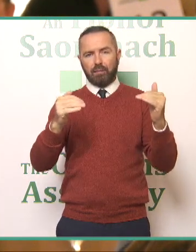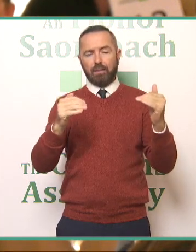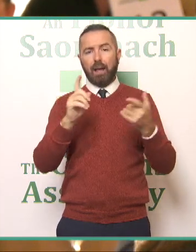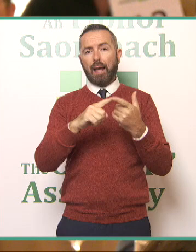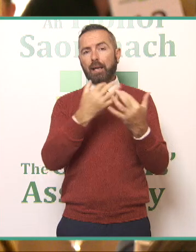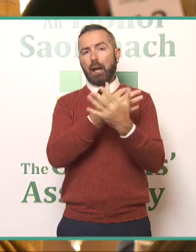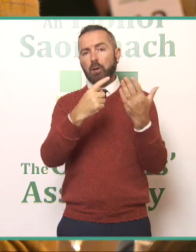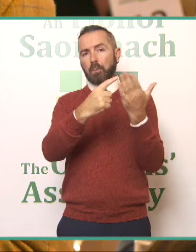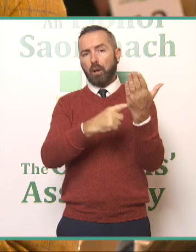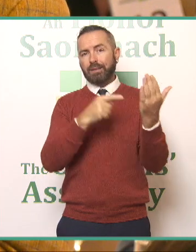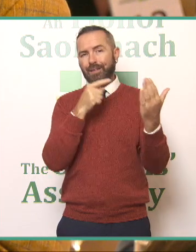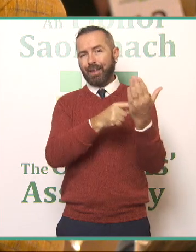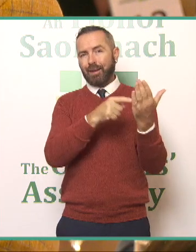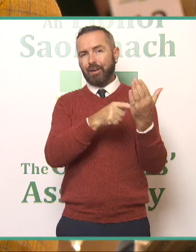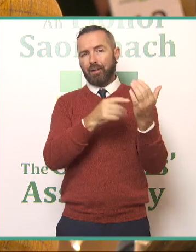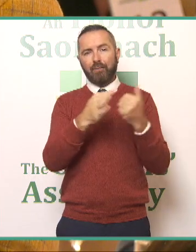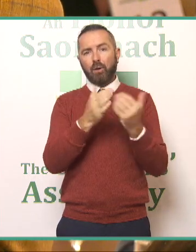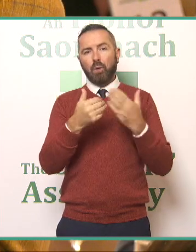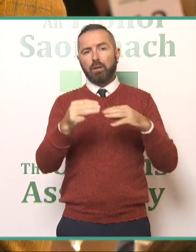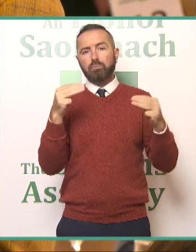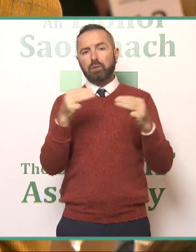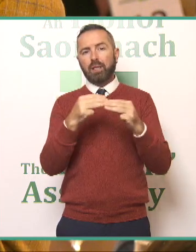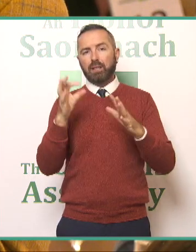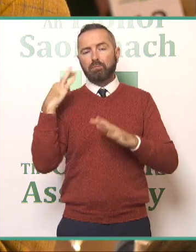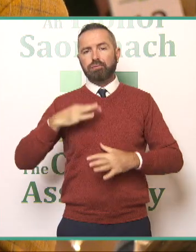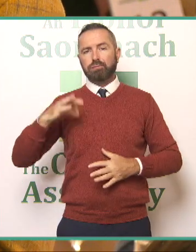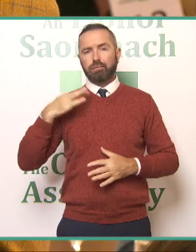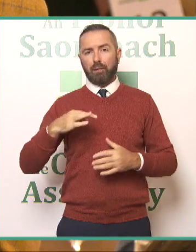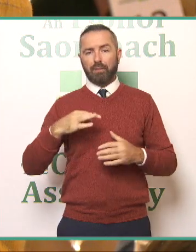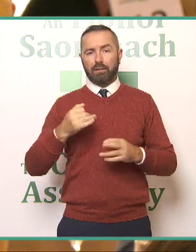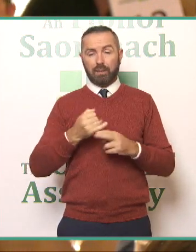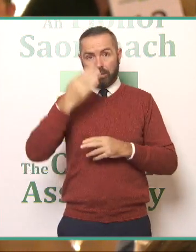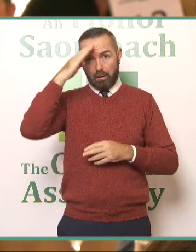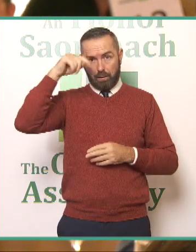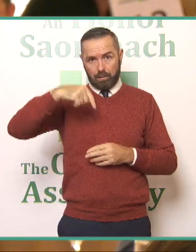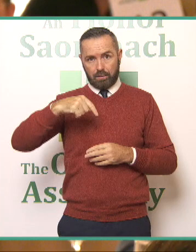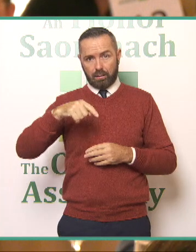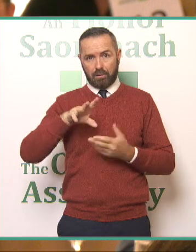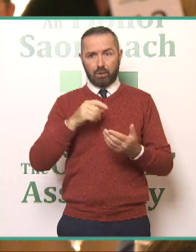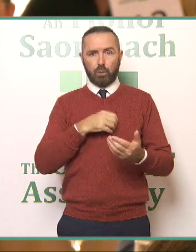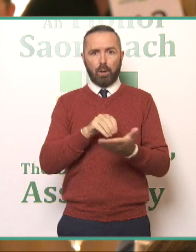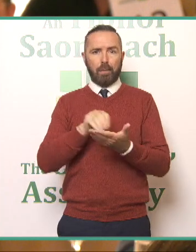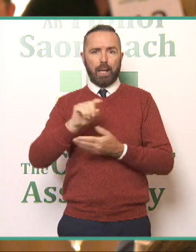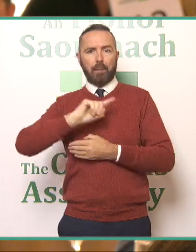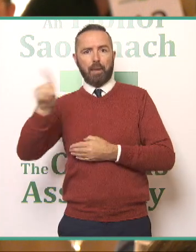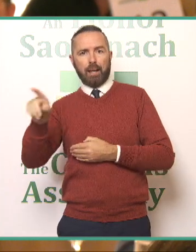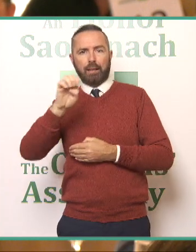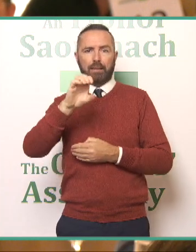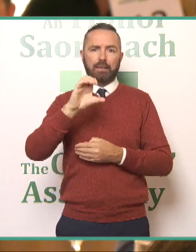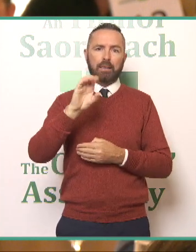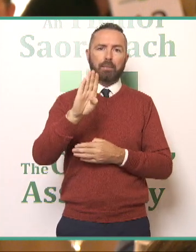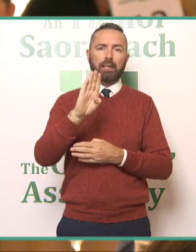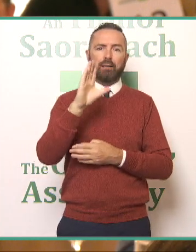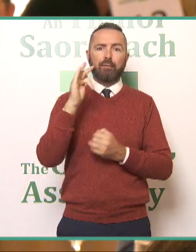to protect profits, to, in Ireland's case, pay back the ECB for our